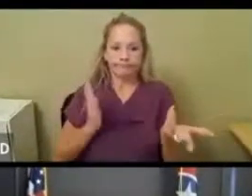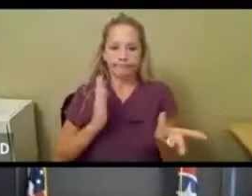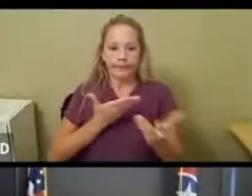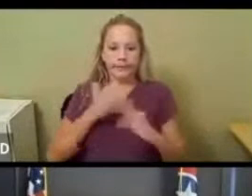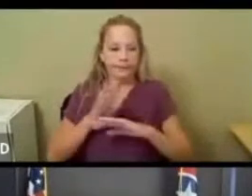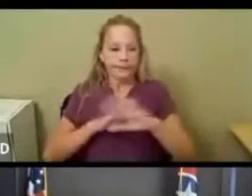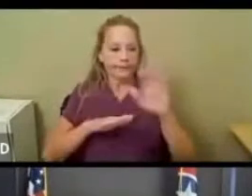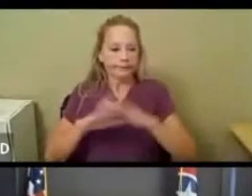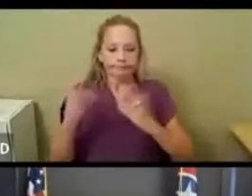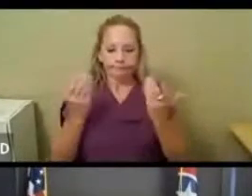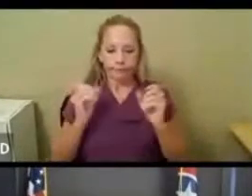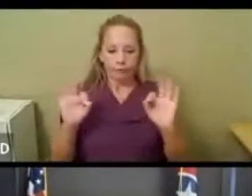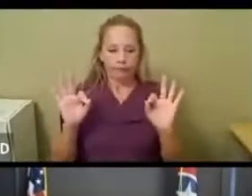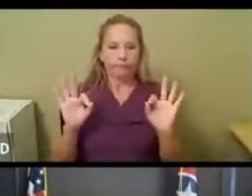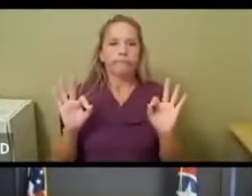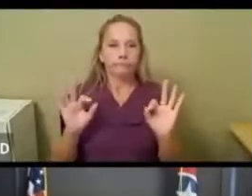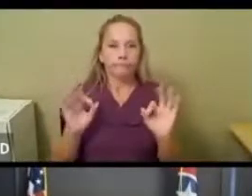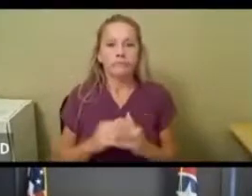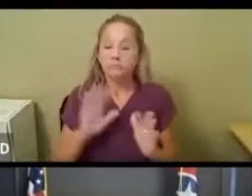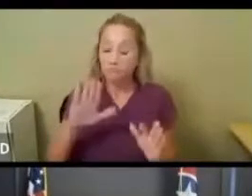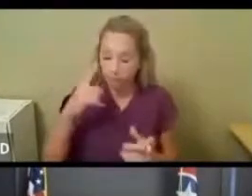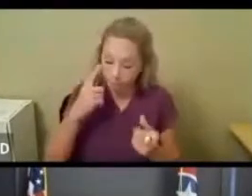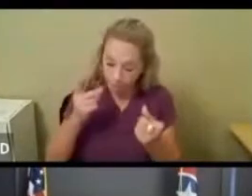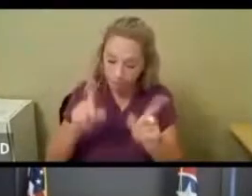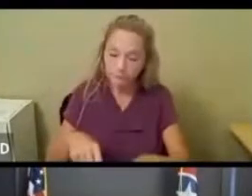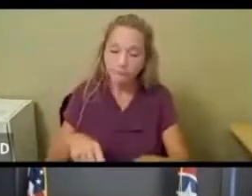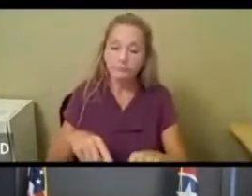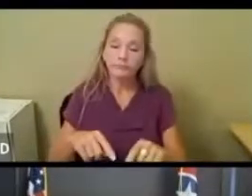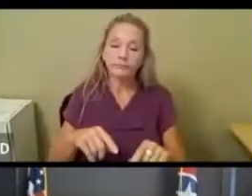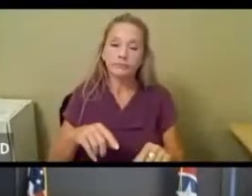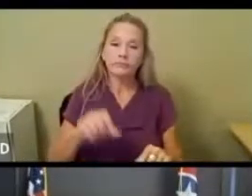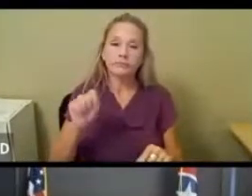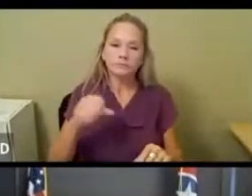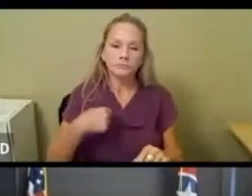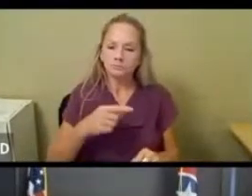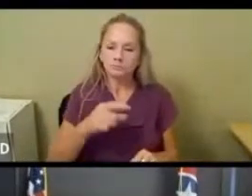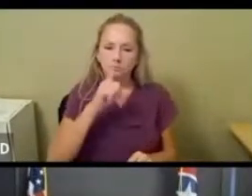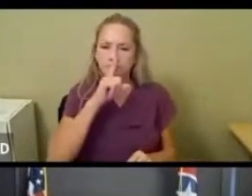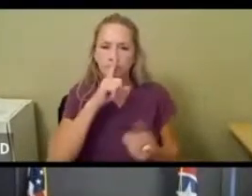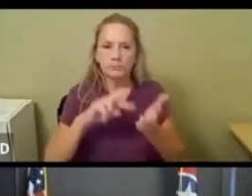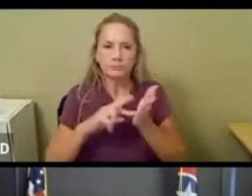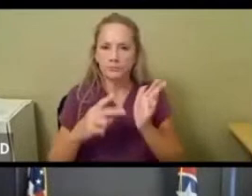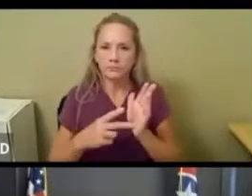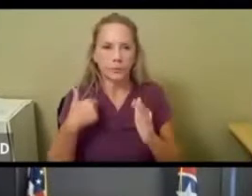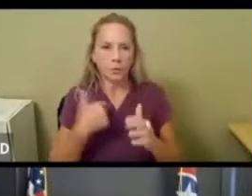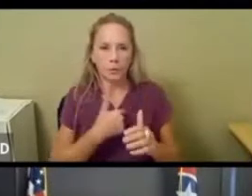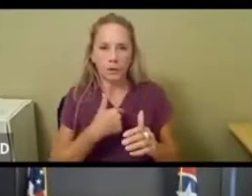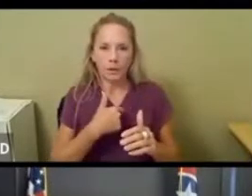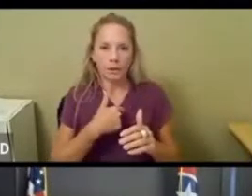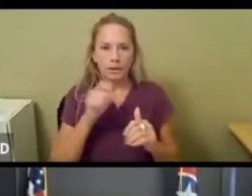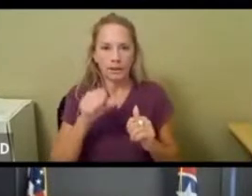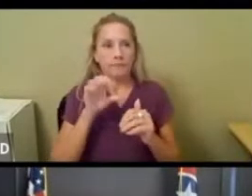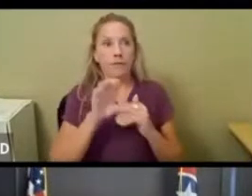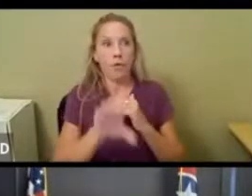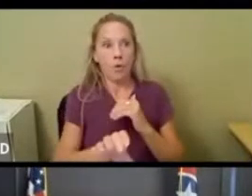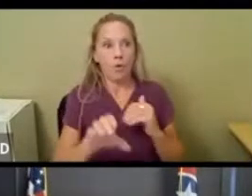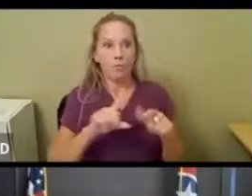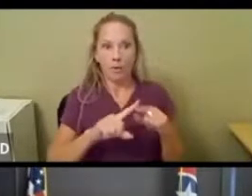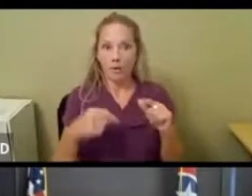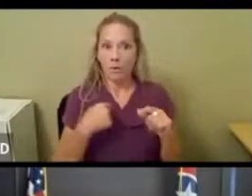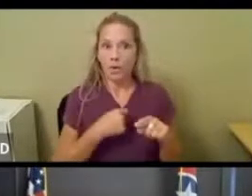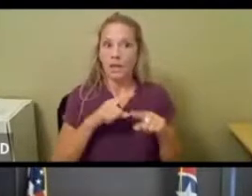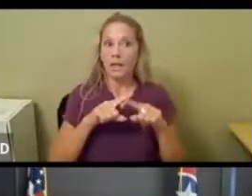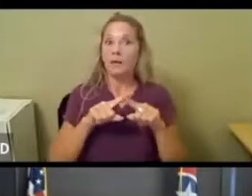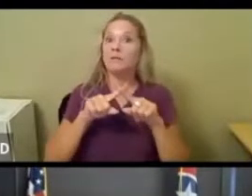Yeah, I'm not agreed. I'm not saying that we enforce it, but that we can rely